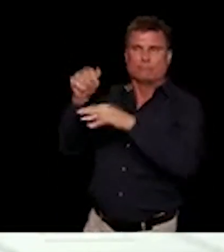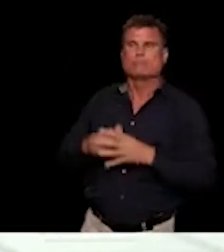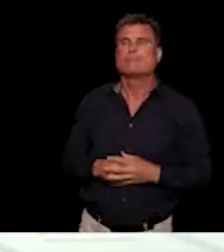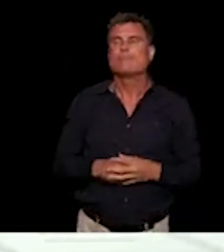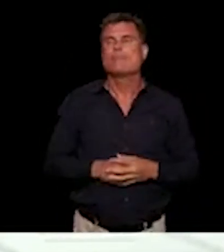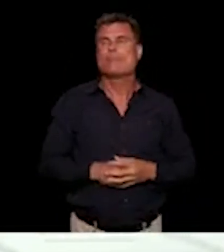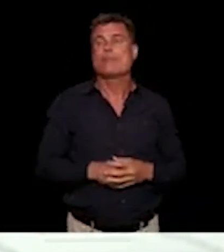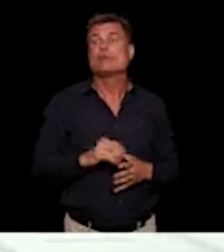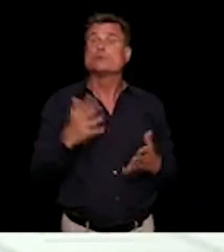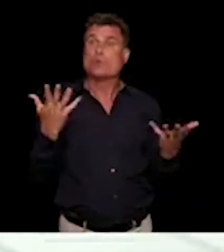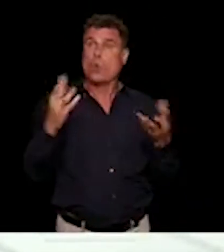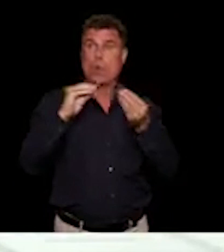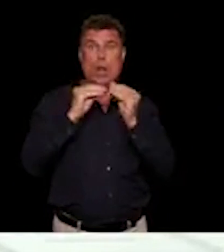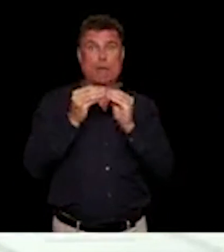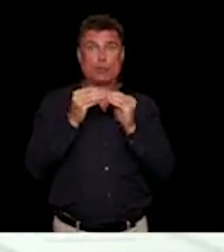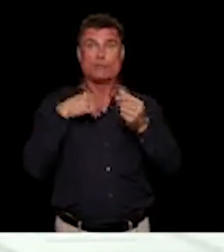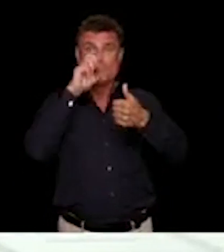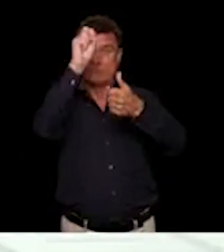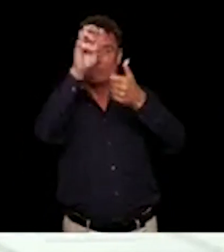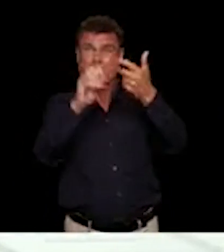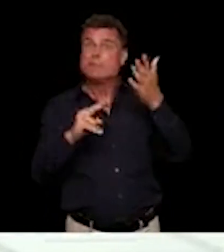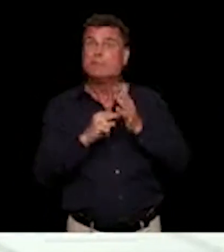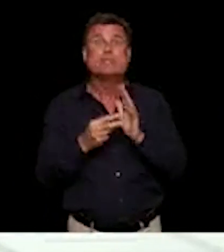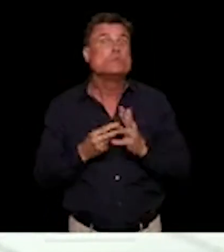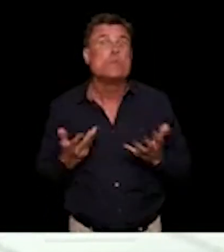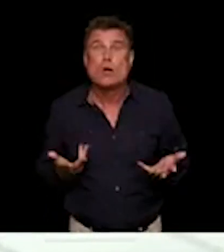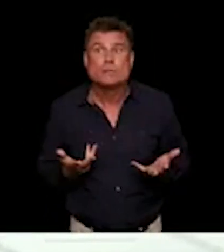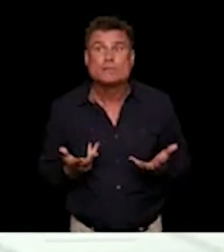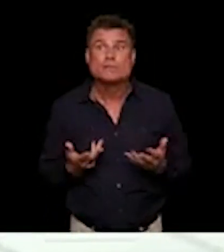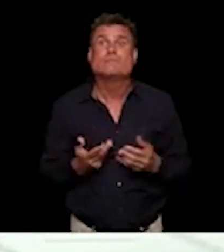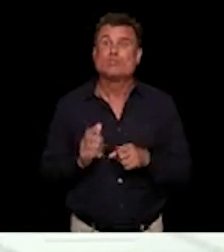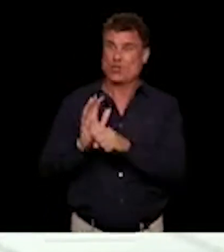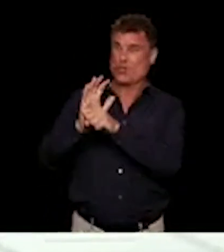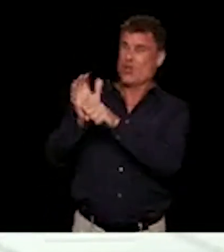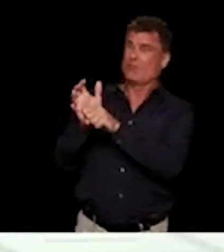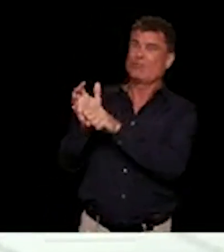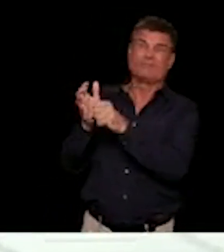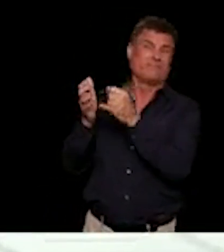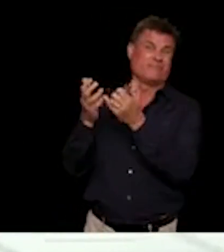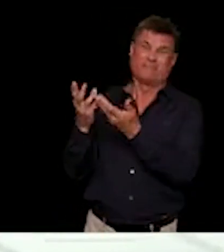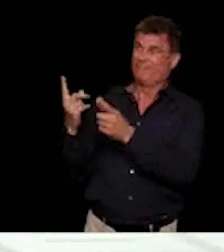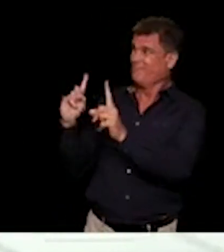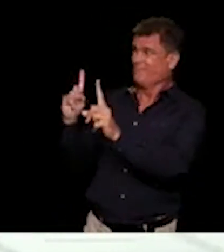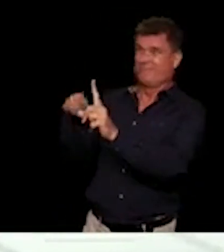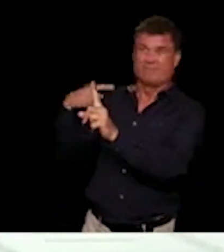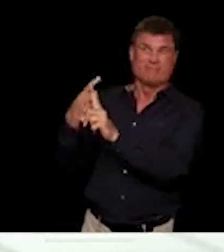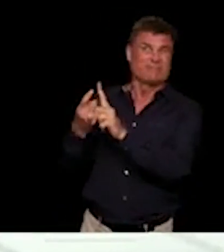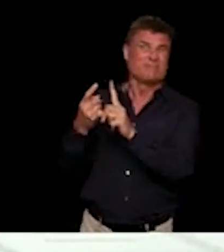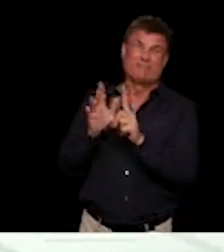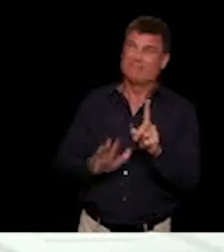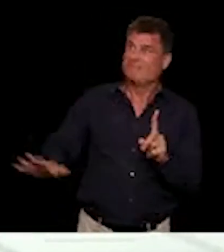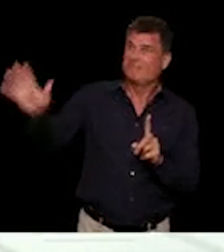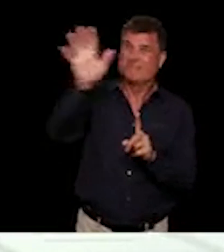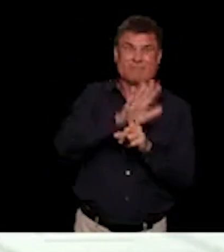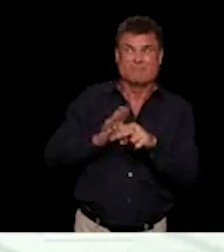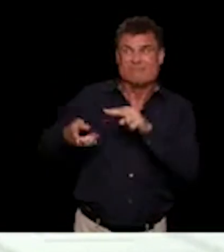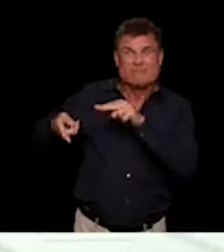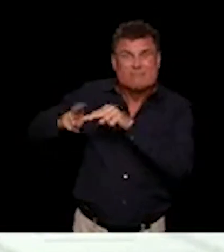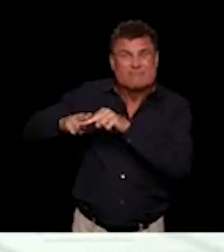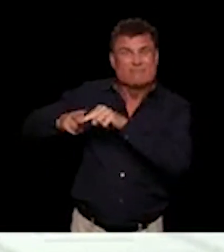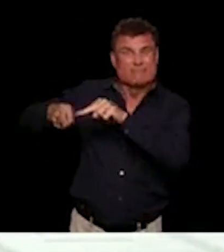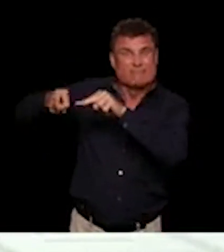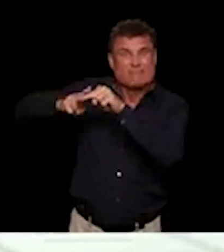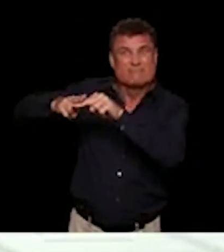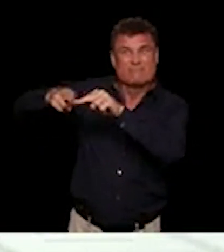today? We do have an increasing number of cases of COVID-19 in British Columbia, and the majority of new infections in BC at this